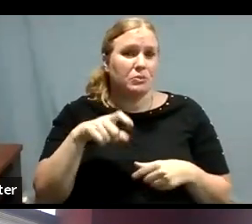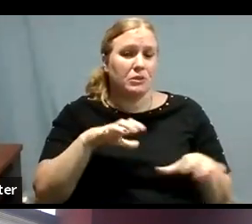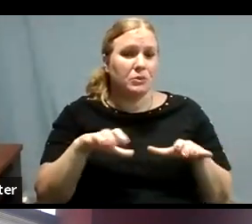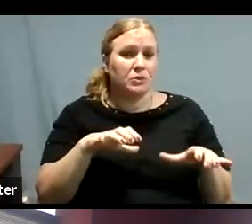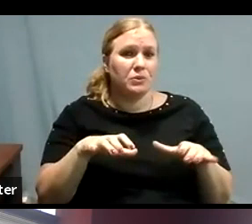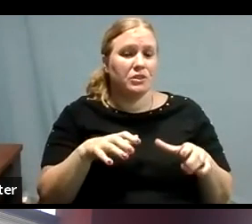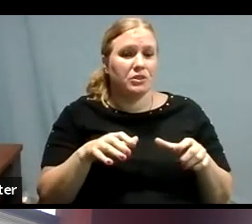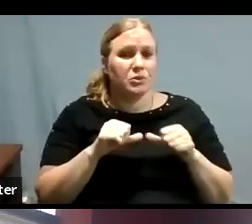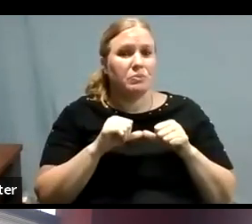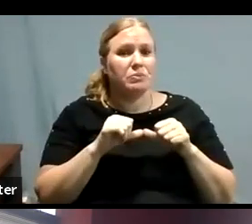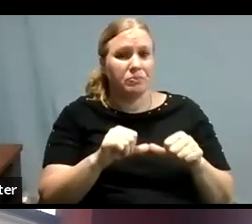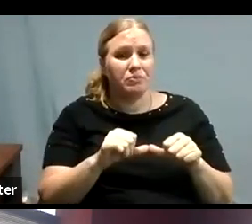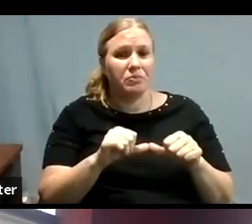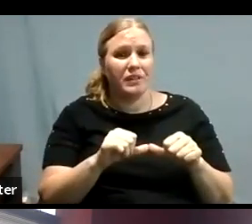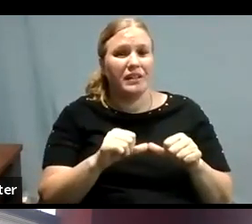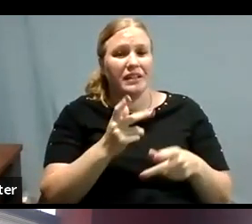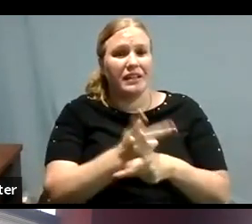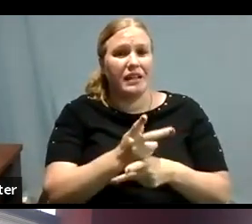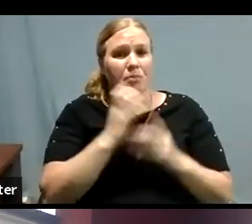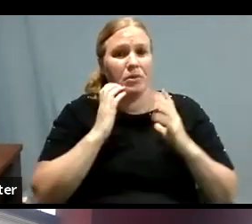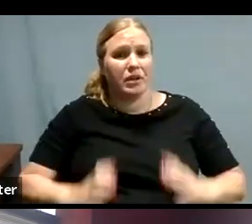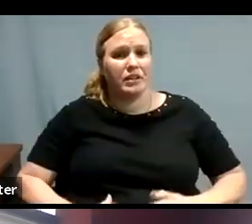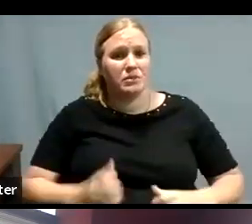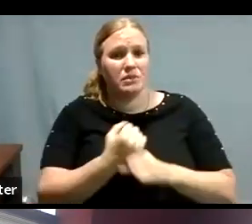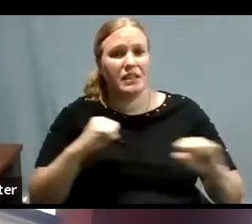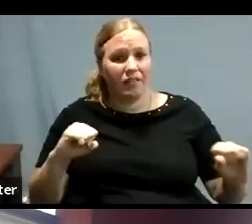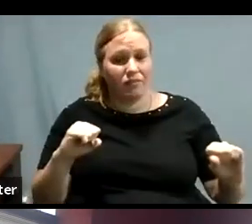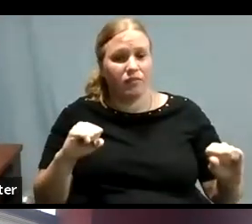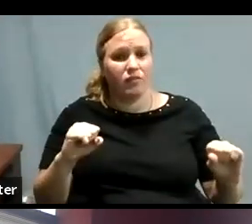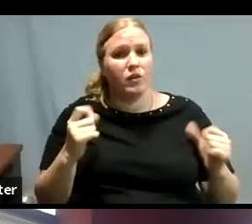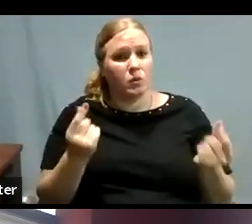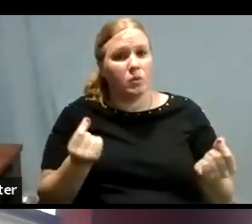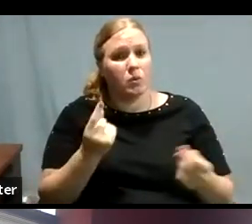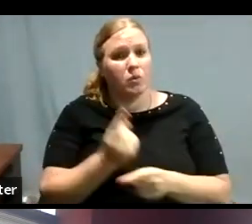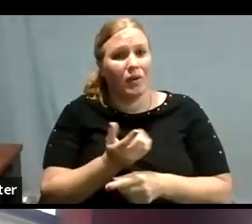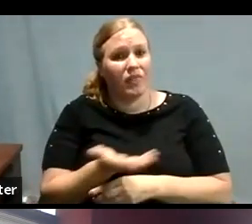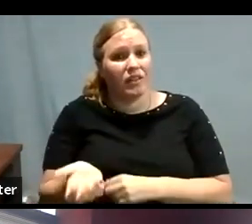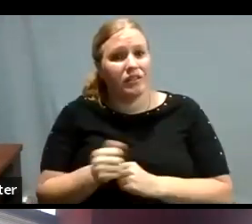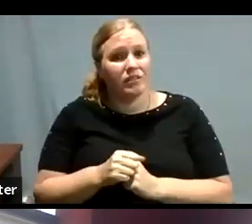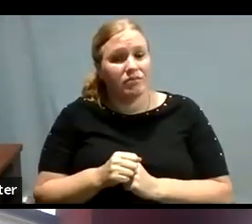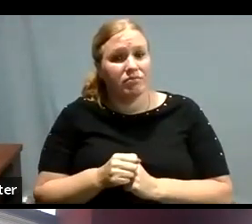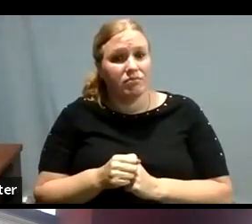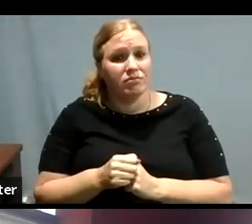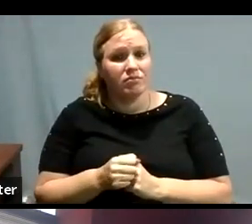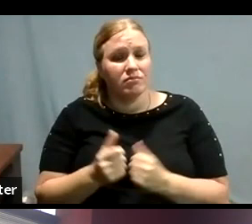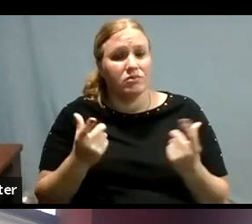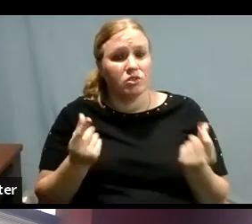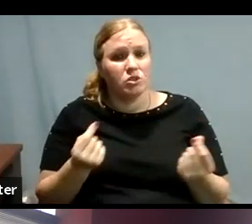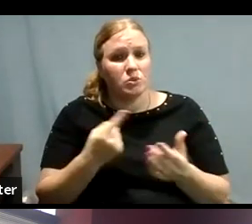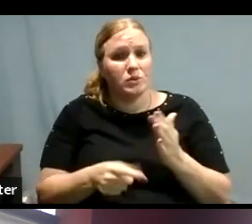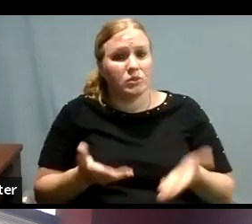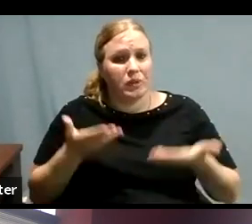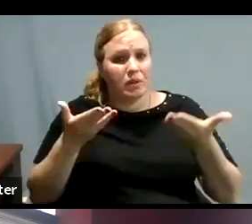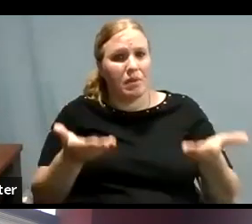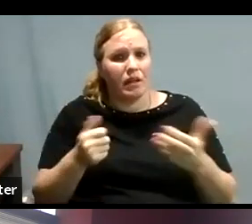and their customers safe. Do the right thing. Do what is being